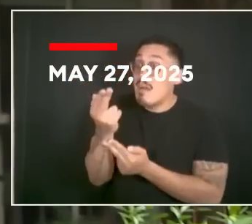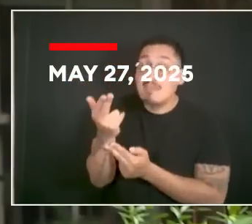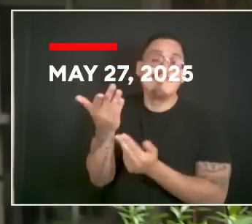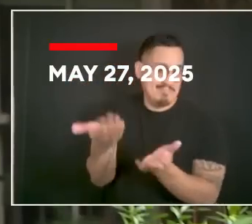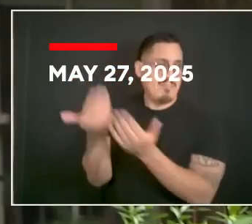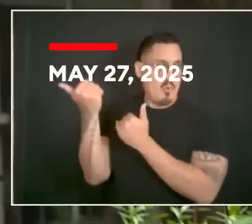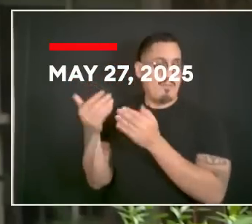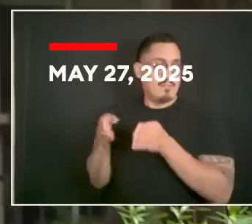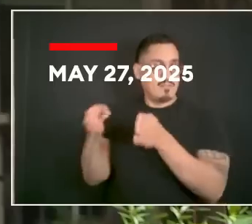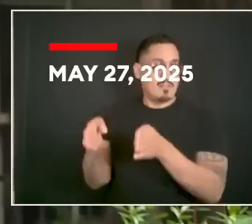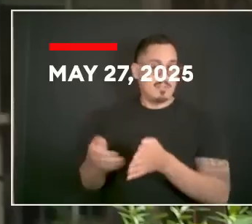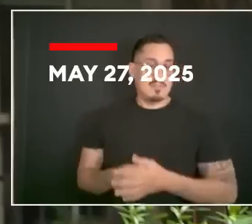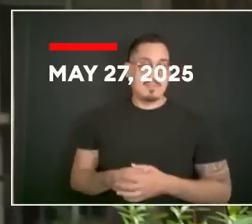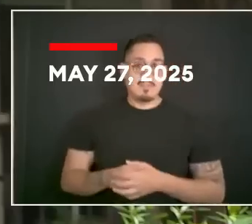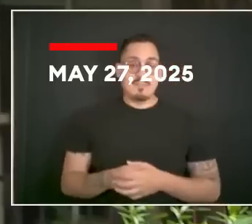prosecute the case.